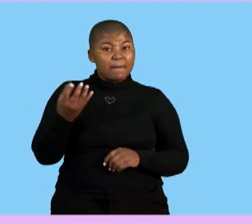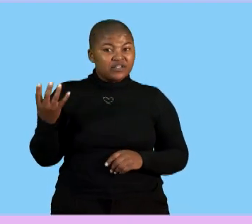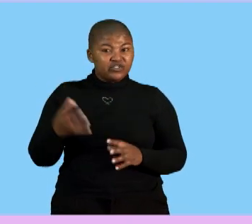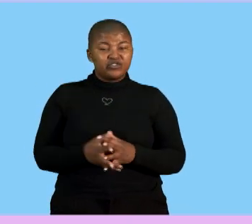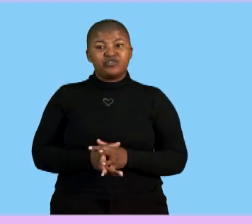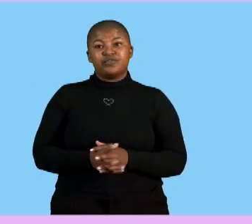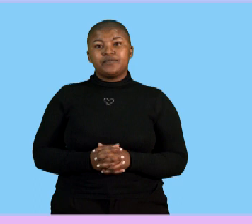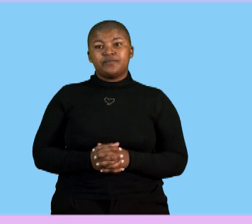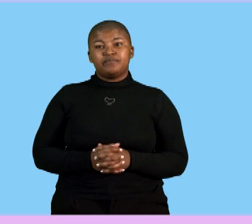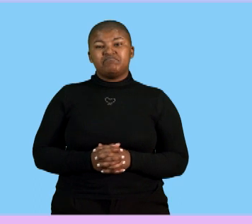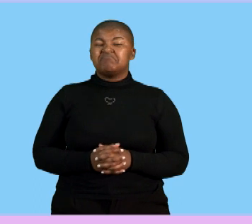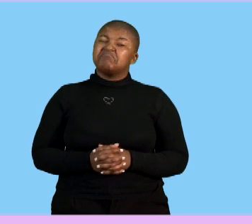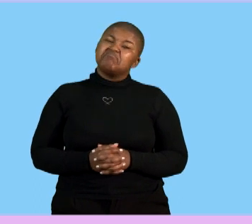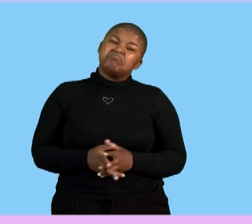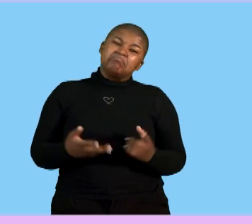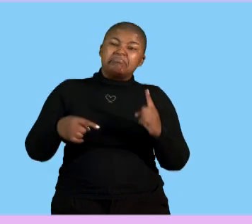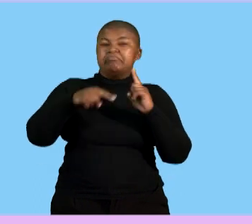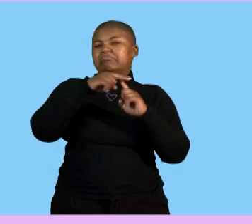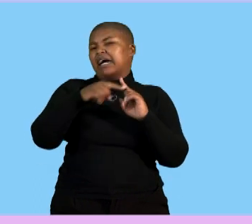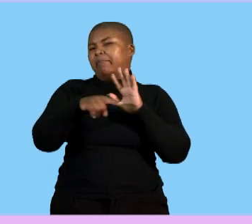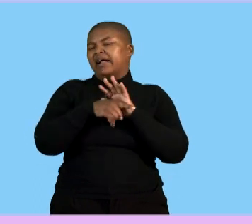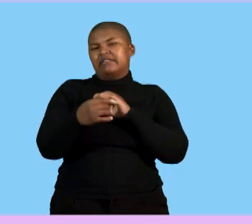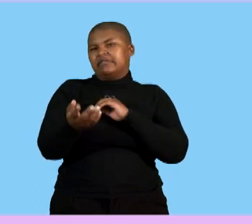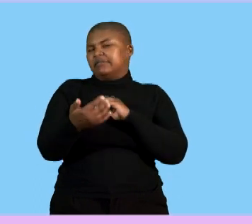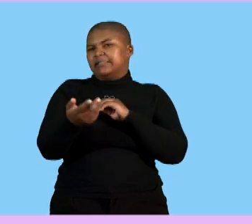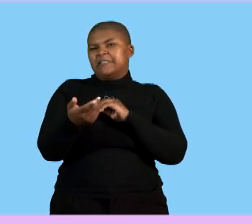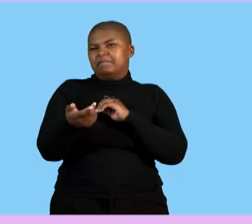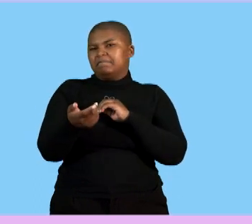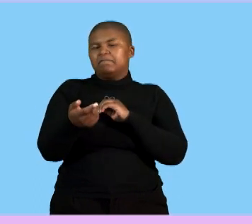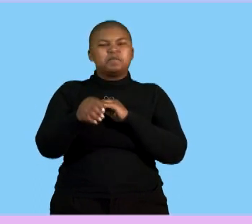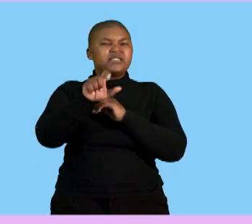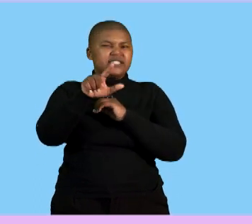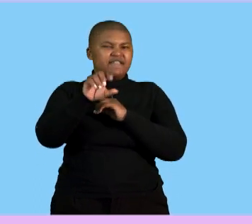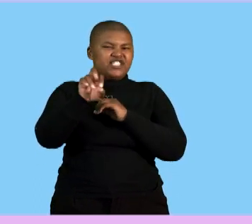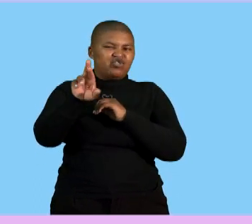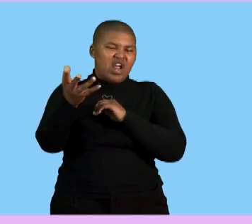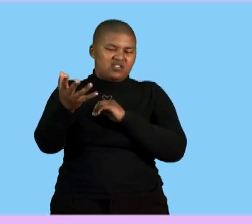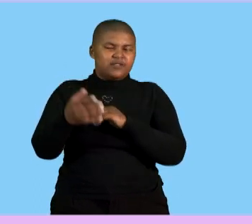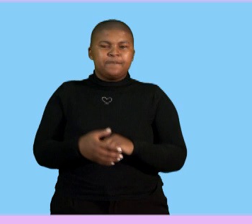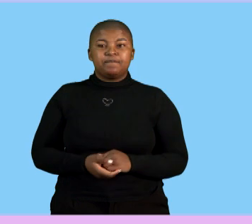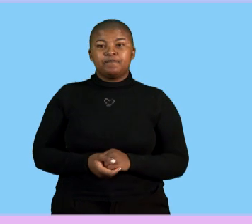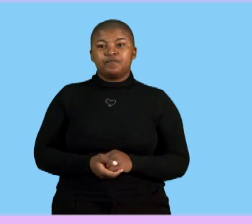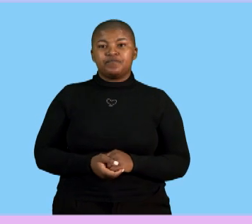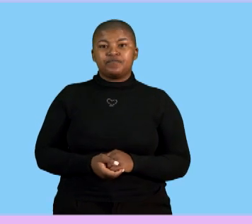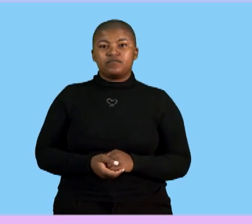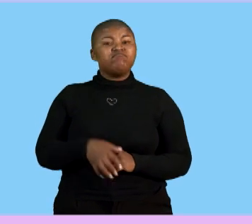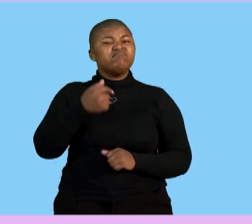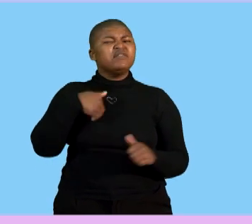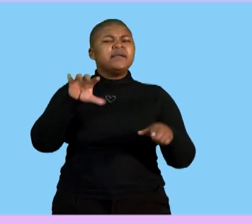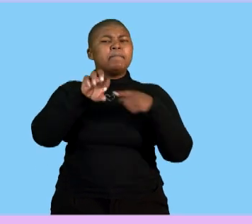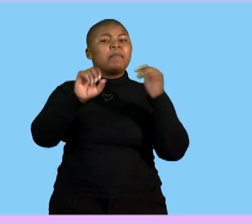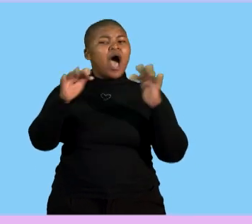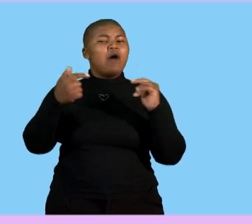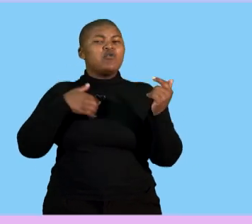will cost more or less 70 Rand. What did we